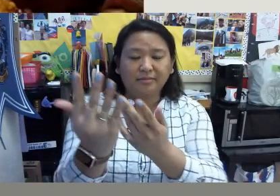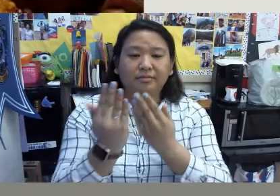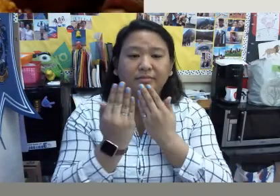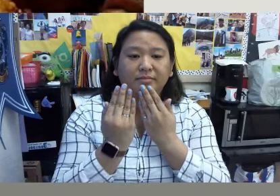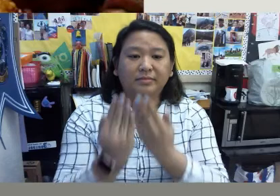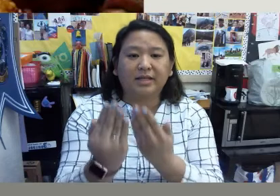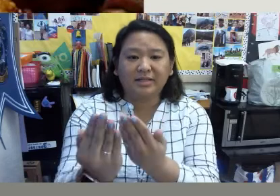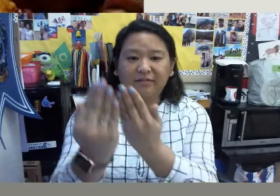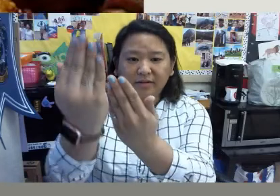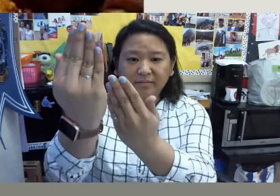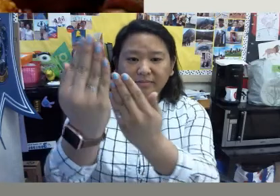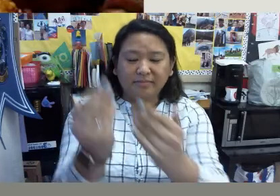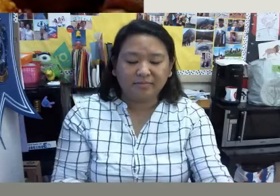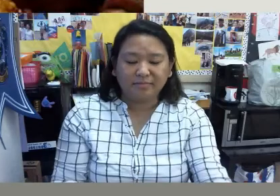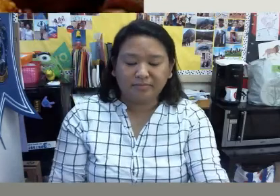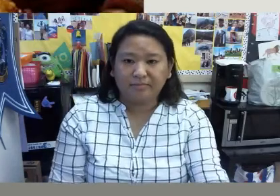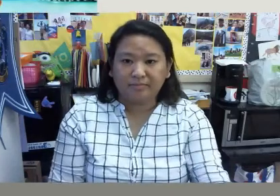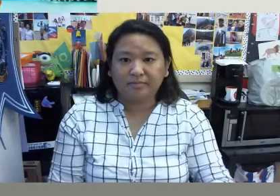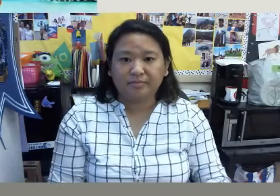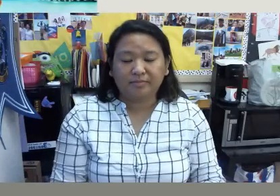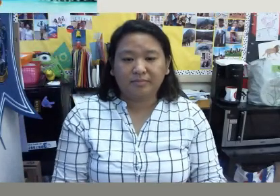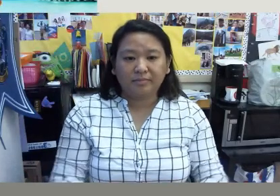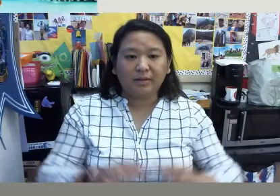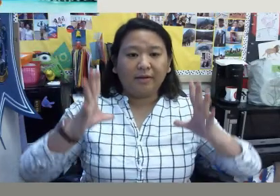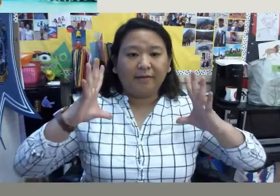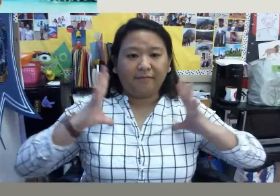Thanksgiving. Thanksgiving.